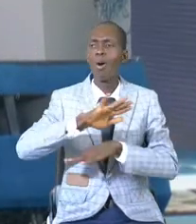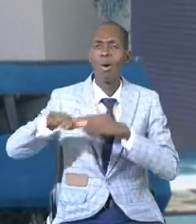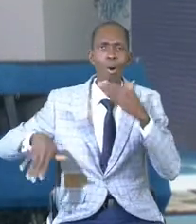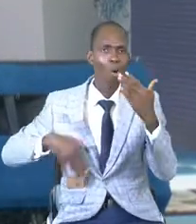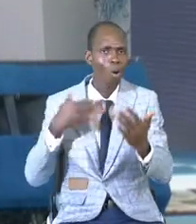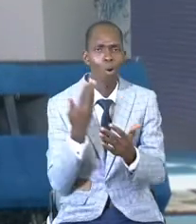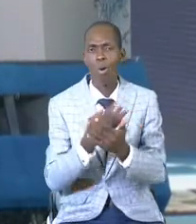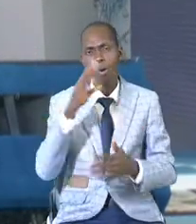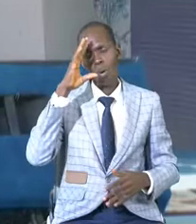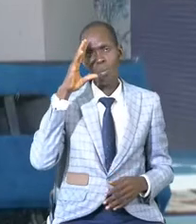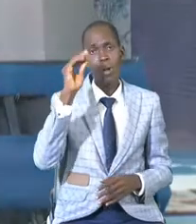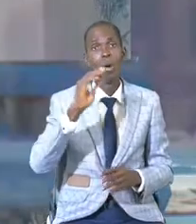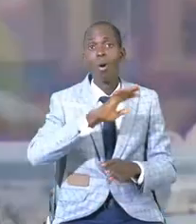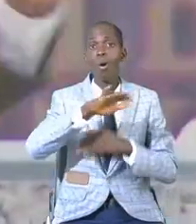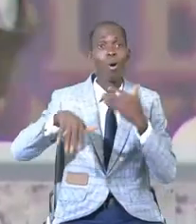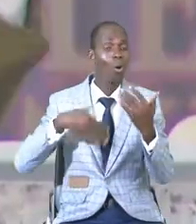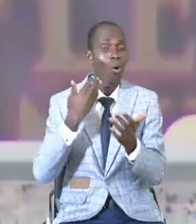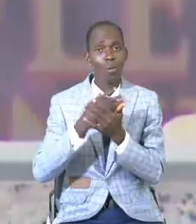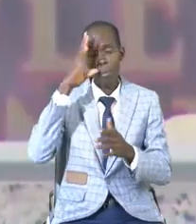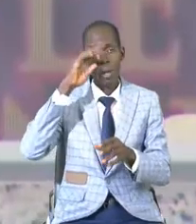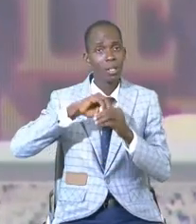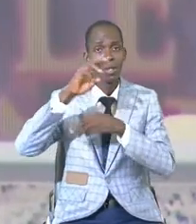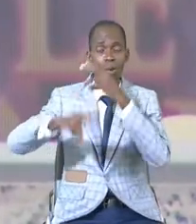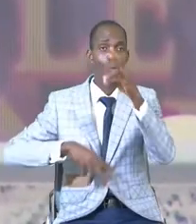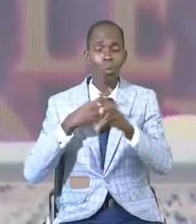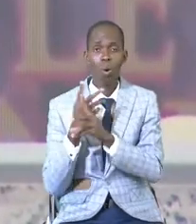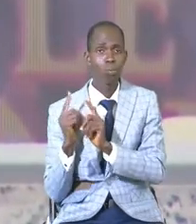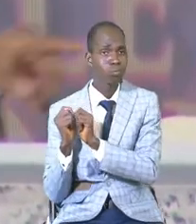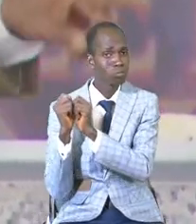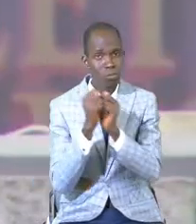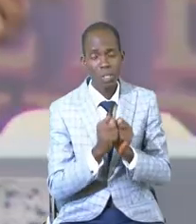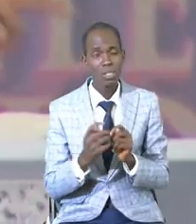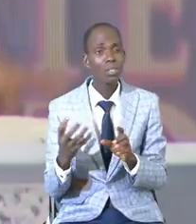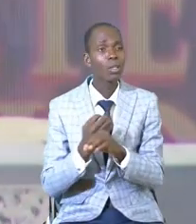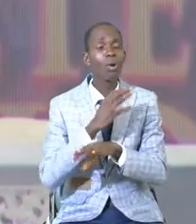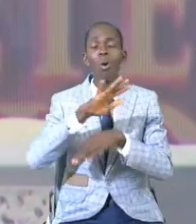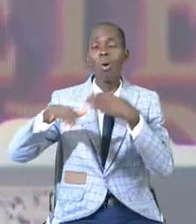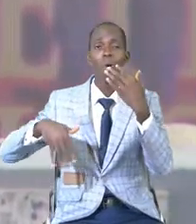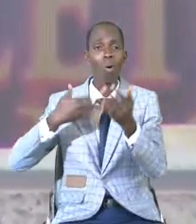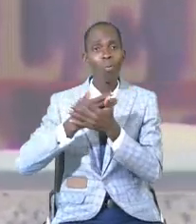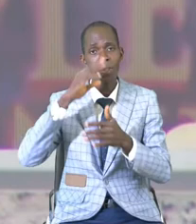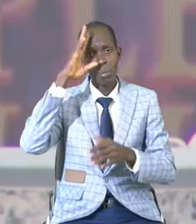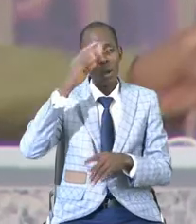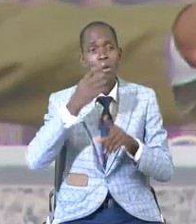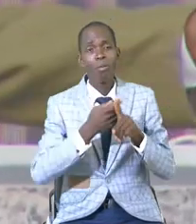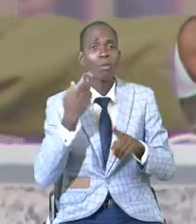the men put together. Take all the men from the beginning of creation, from Adam